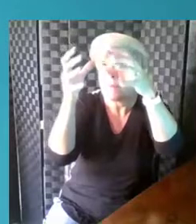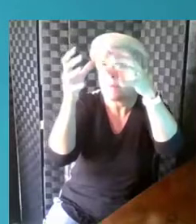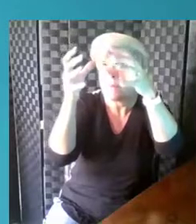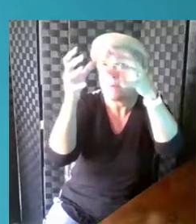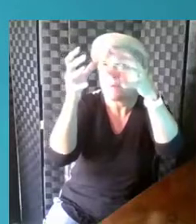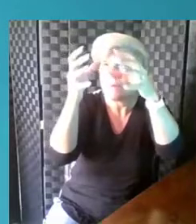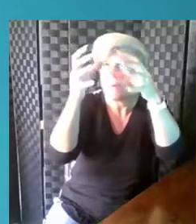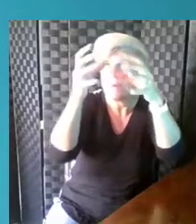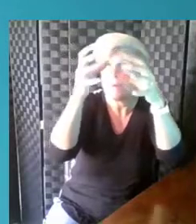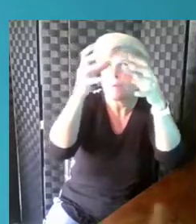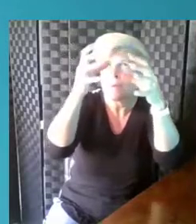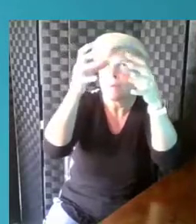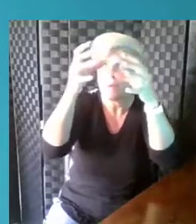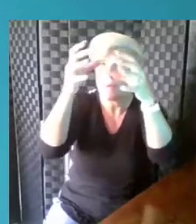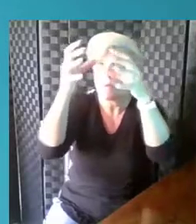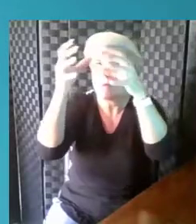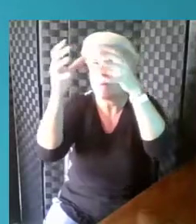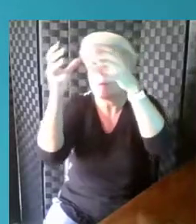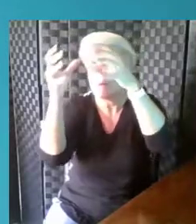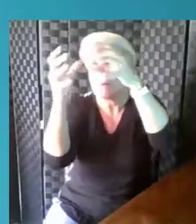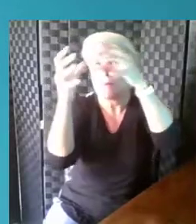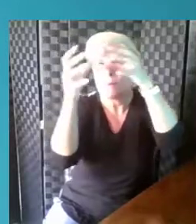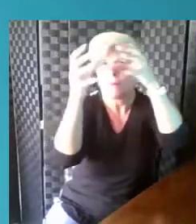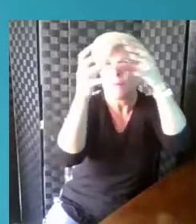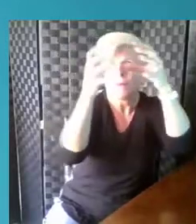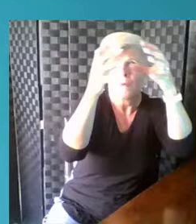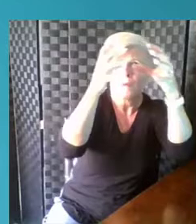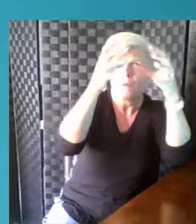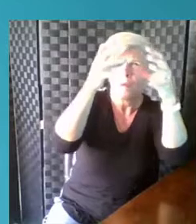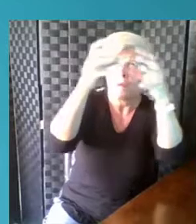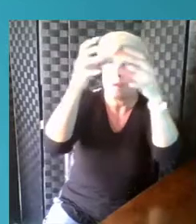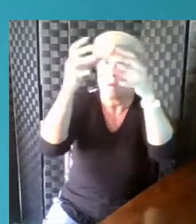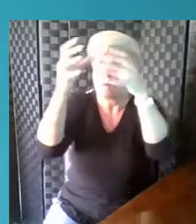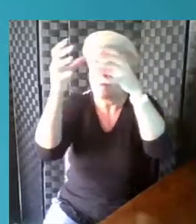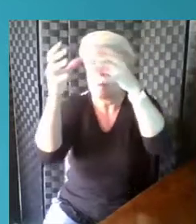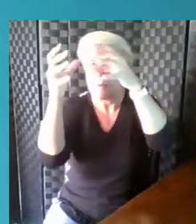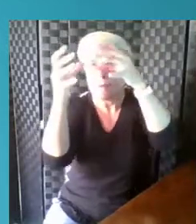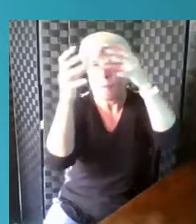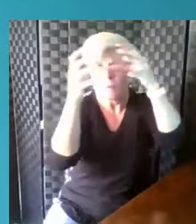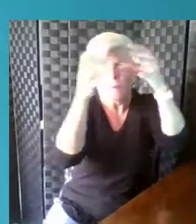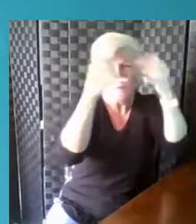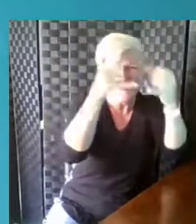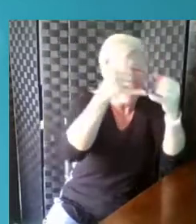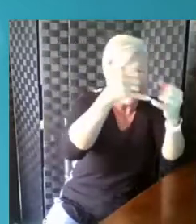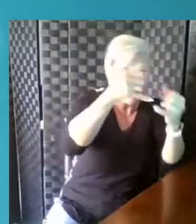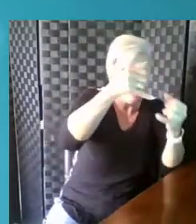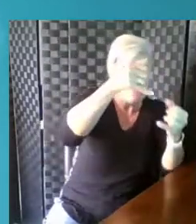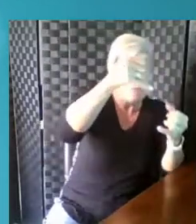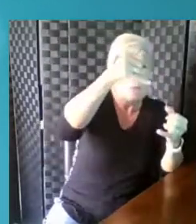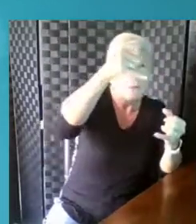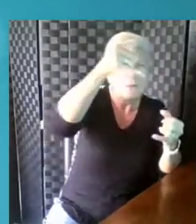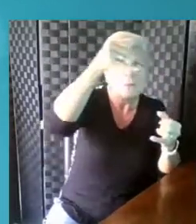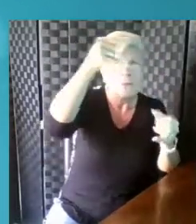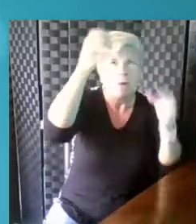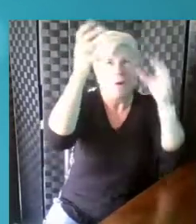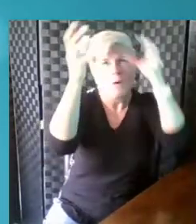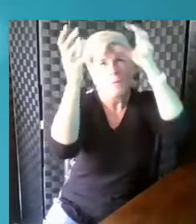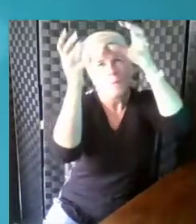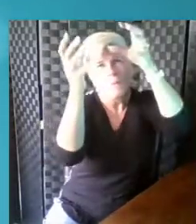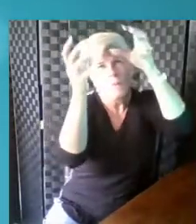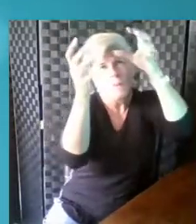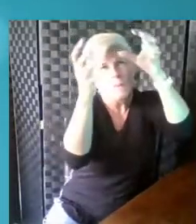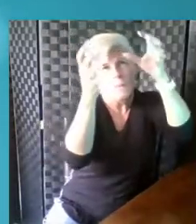Some other strings might be longer or shorter than yours, and that's okay. Just bring it down at your